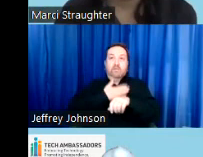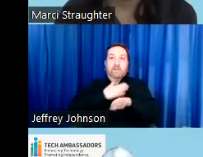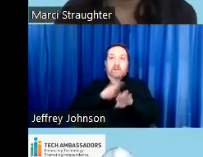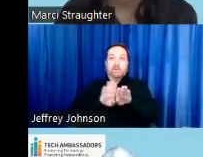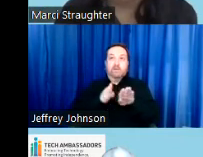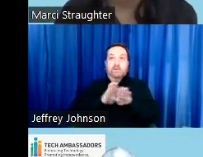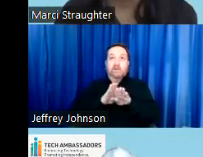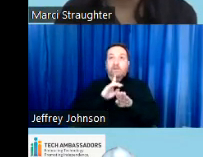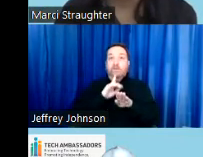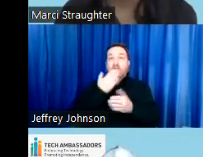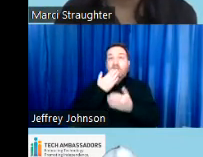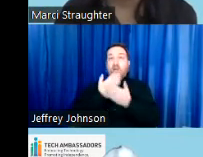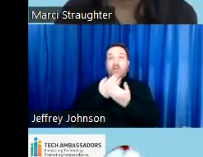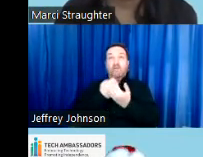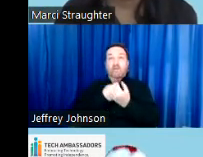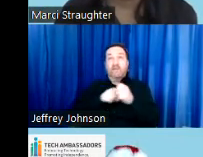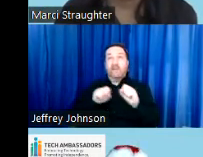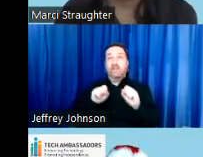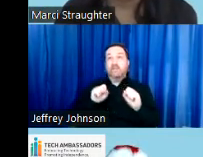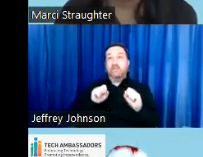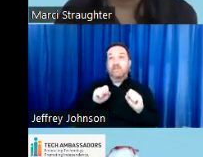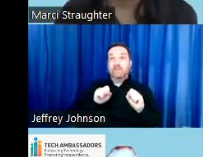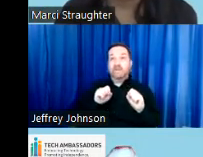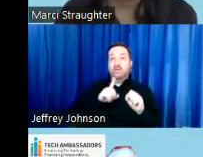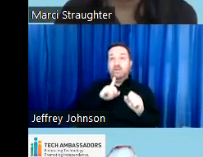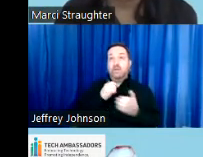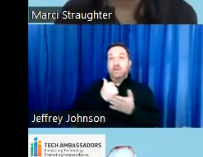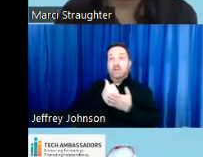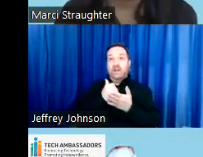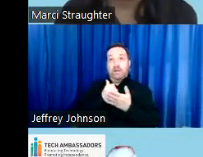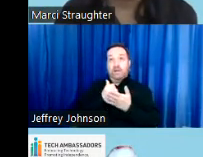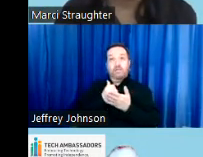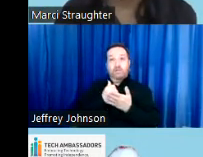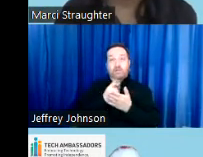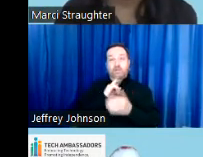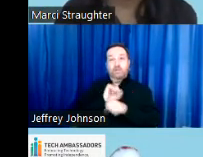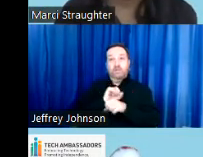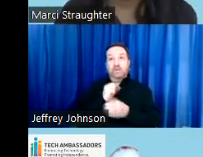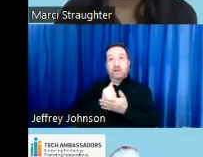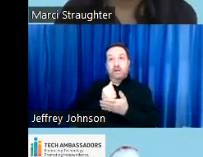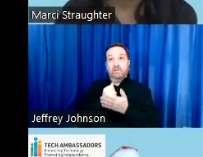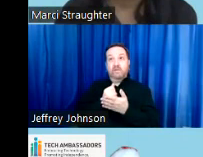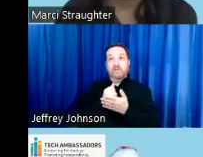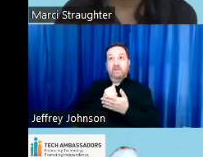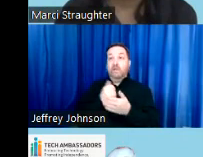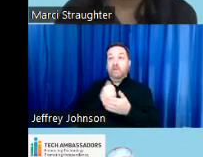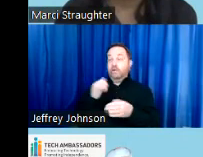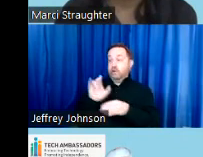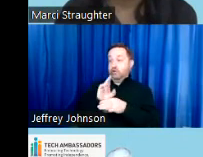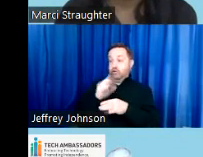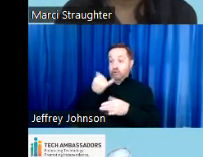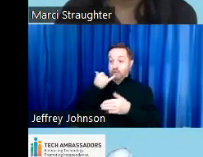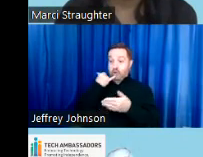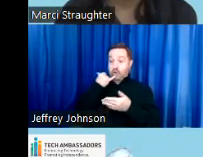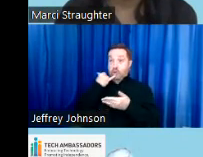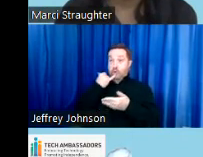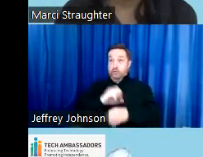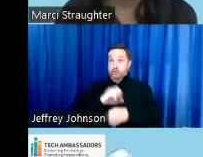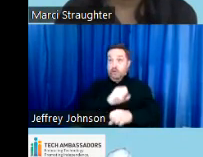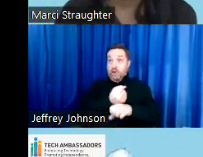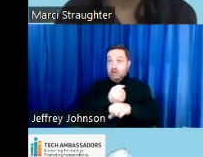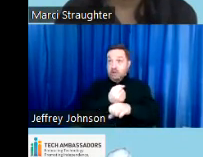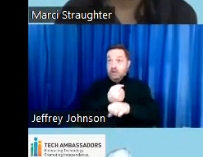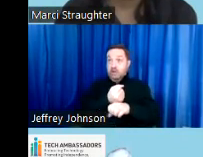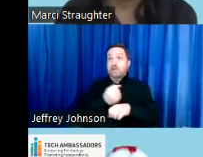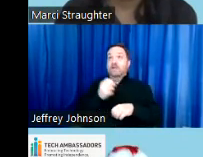with safety. And it really helps. You can lock it from on your phone, or you